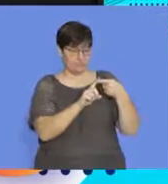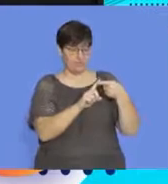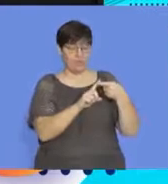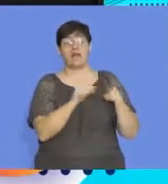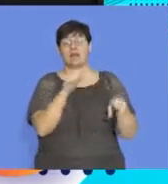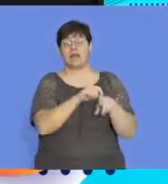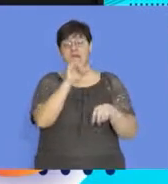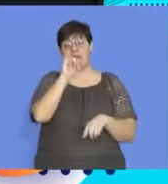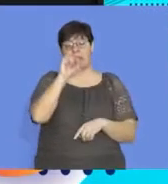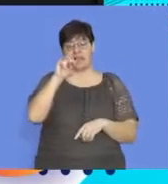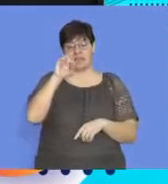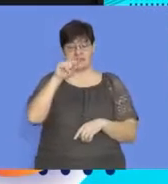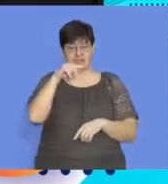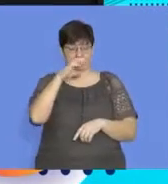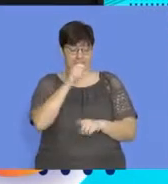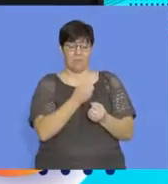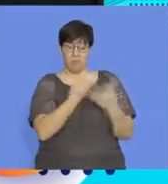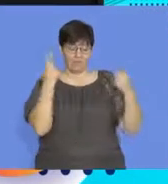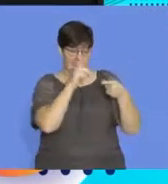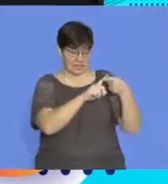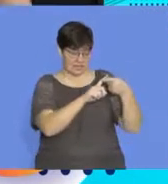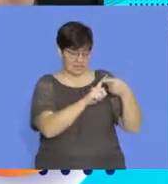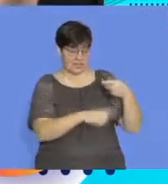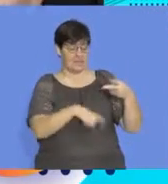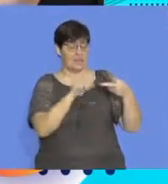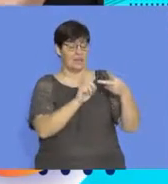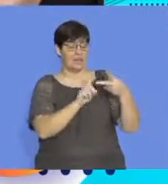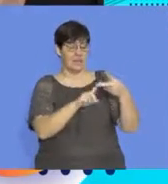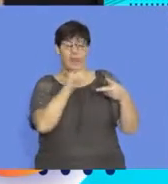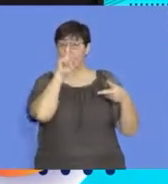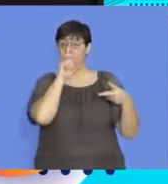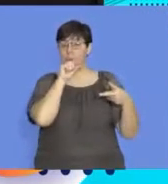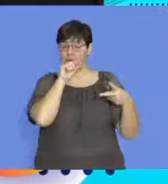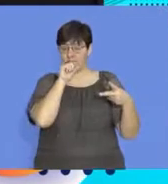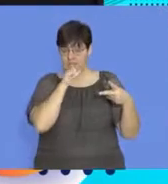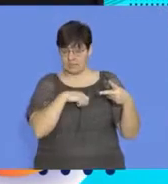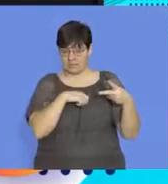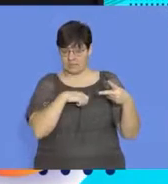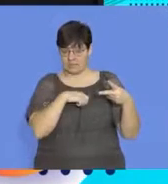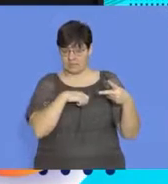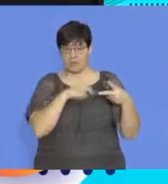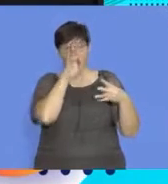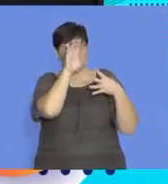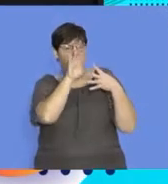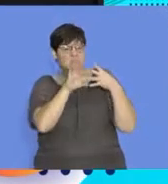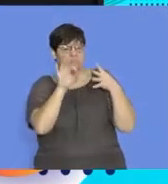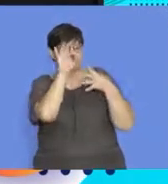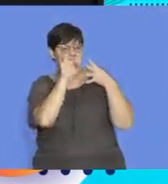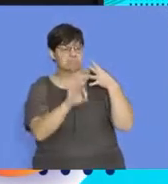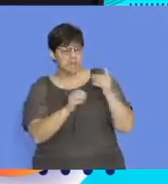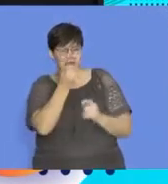they're generally the larger one. Then we're going to look how birds, all right, what characteristics flowers will